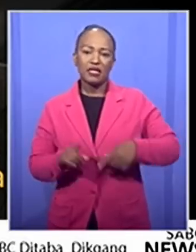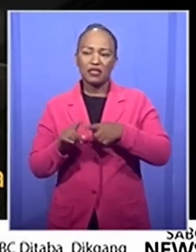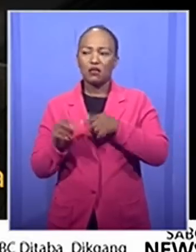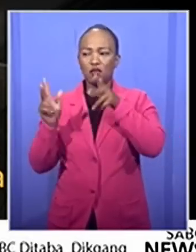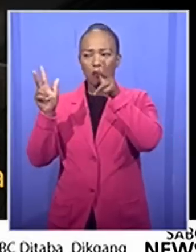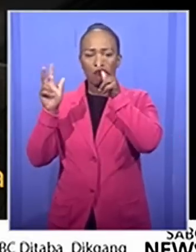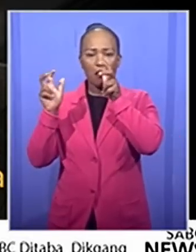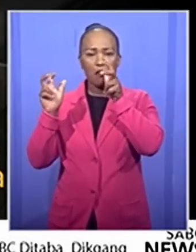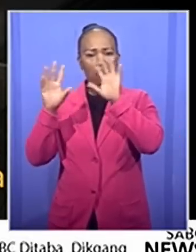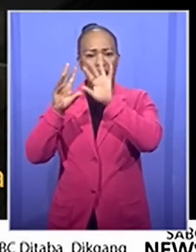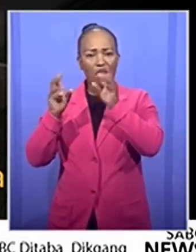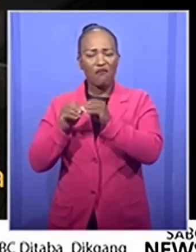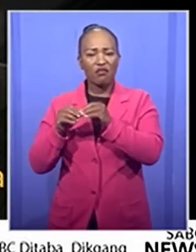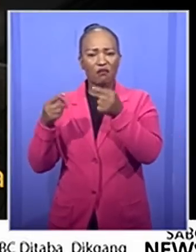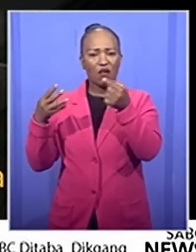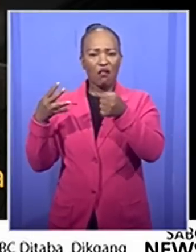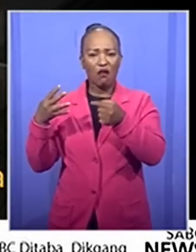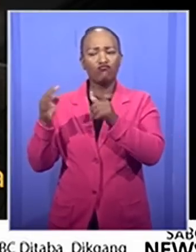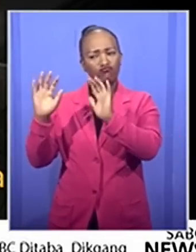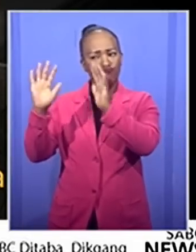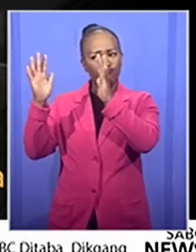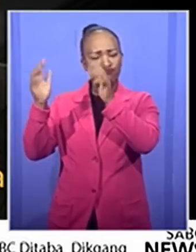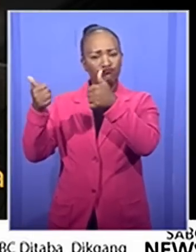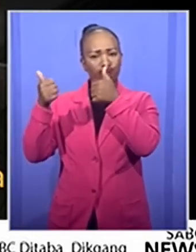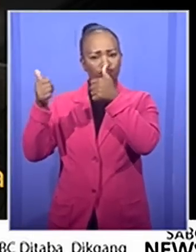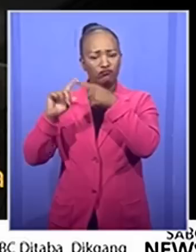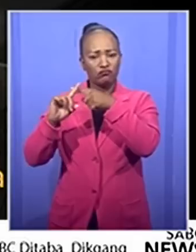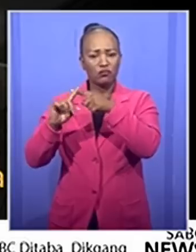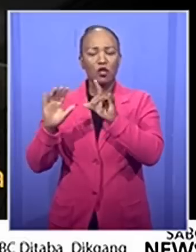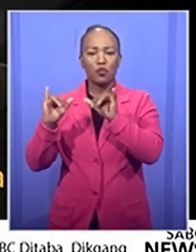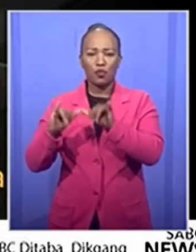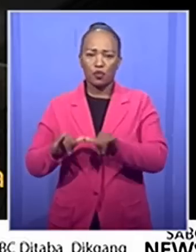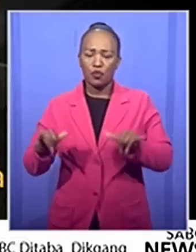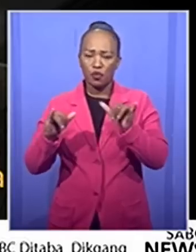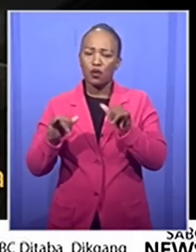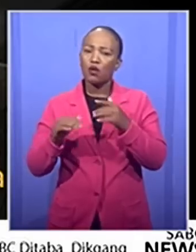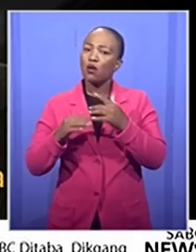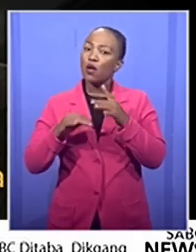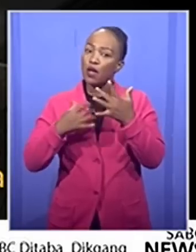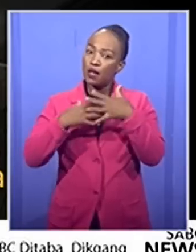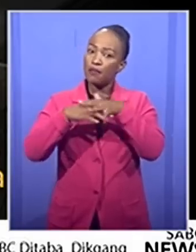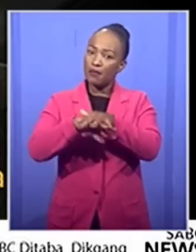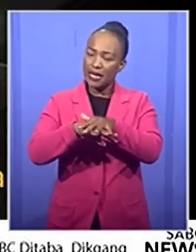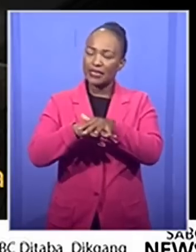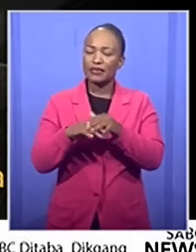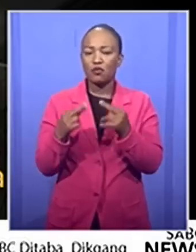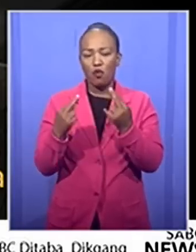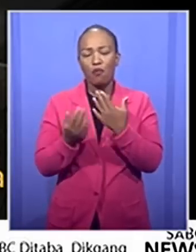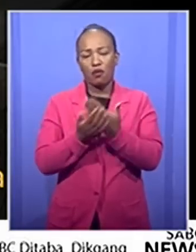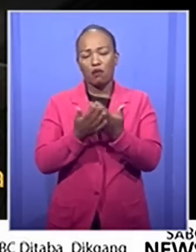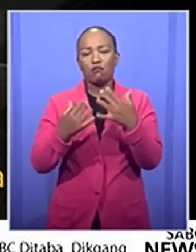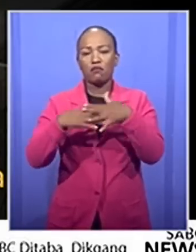ke di bethela matso ka moka ke ne le dipolelo tše di botse fela re emetse fela o di phethahale e ke di ka phethahala ka